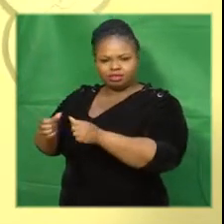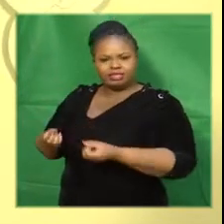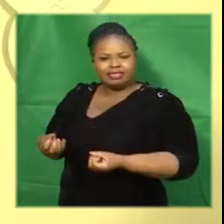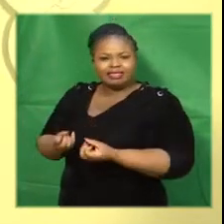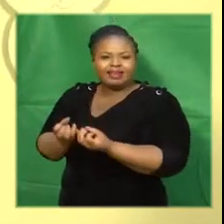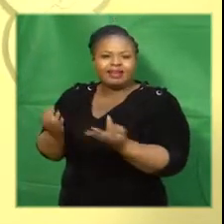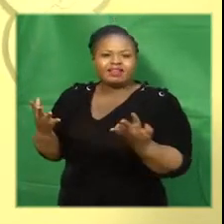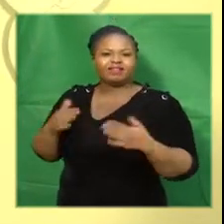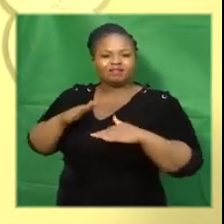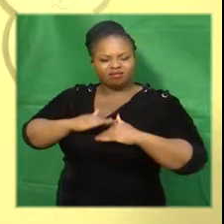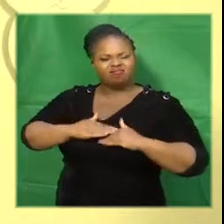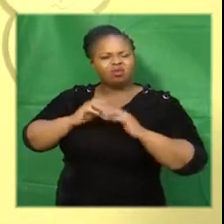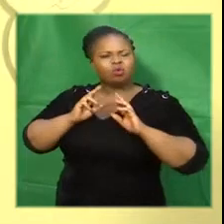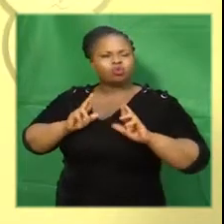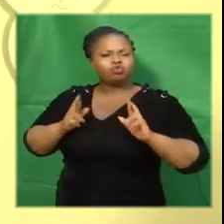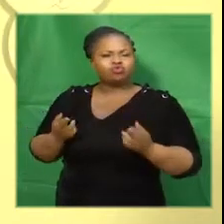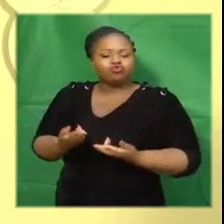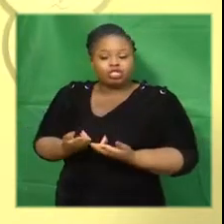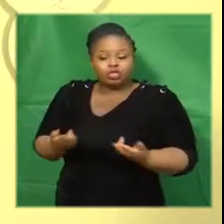this precious resource.